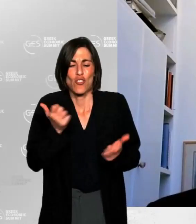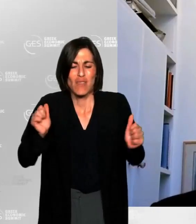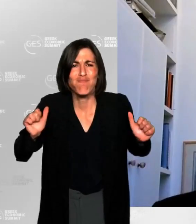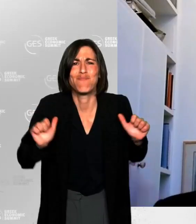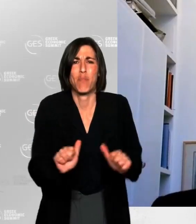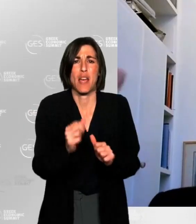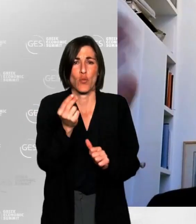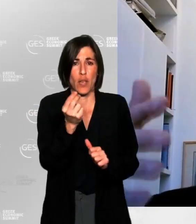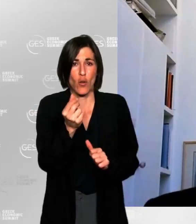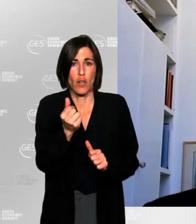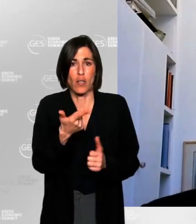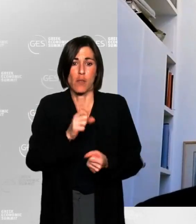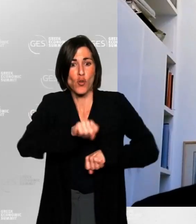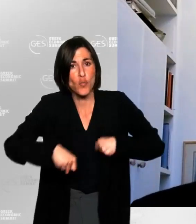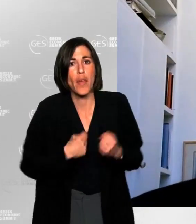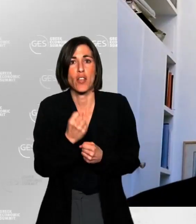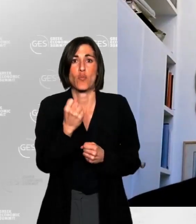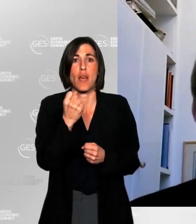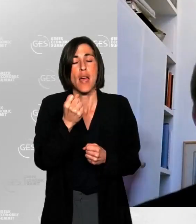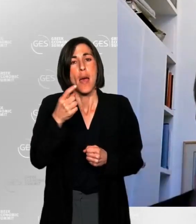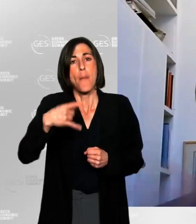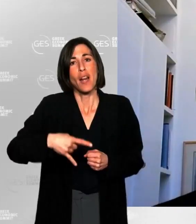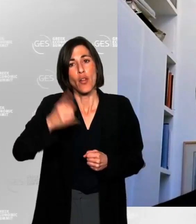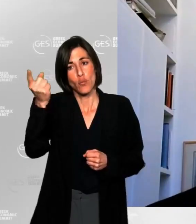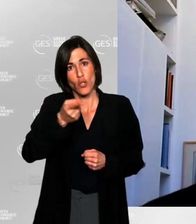2%. Let it go up to 4, 5, 6.